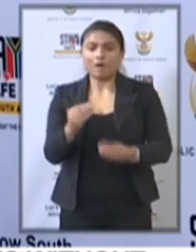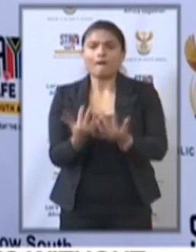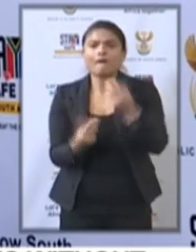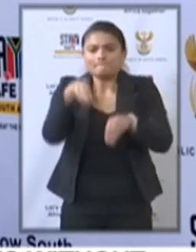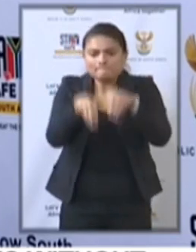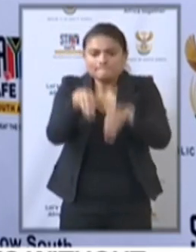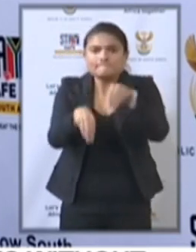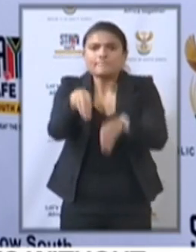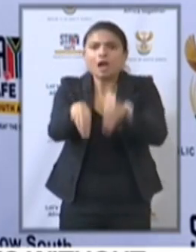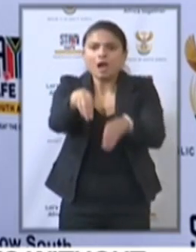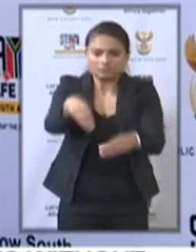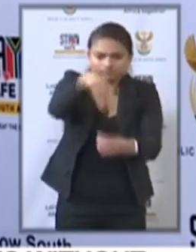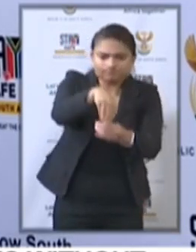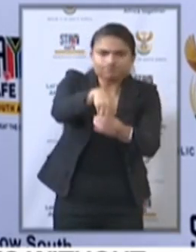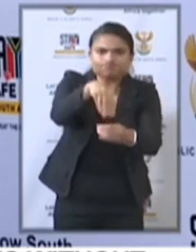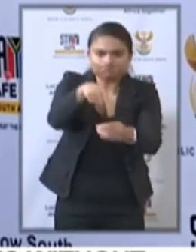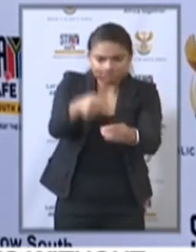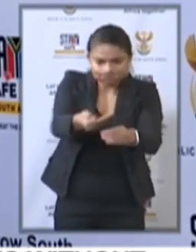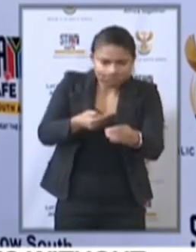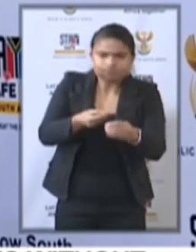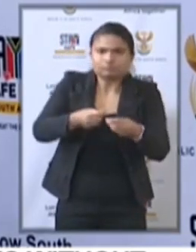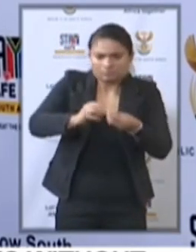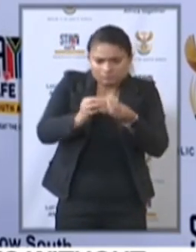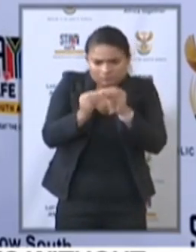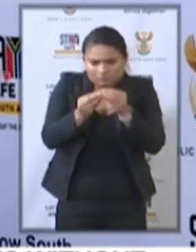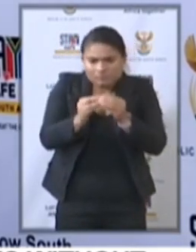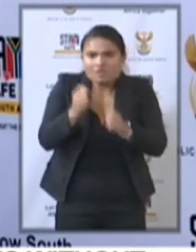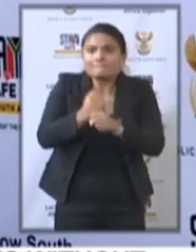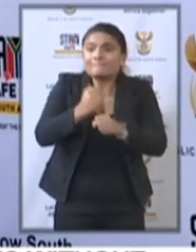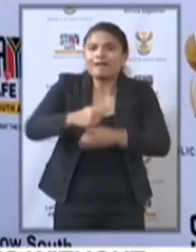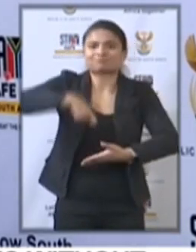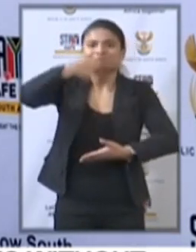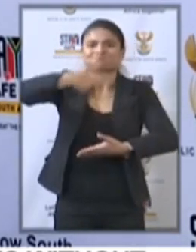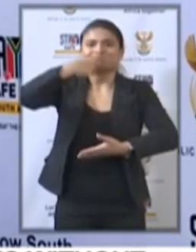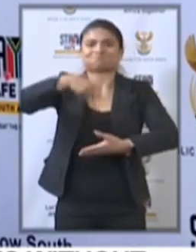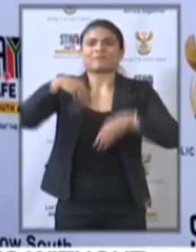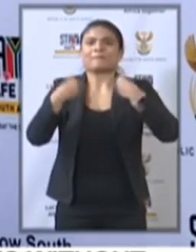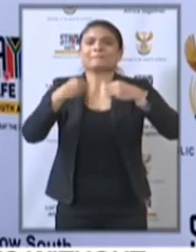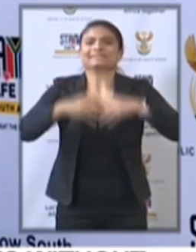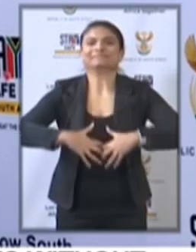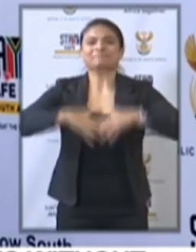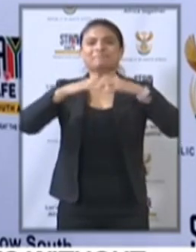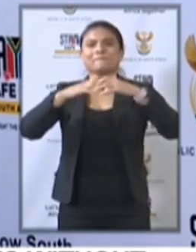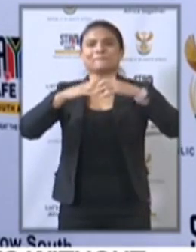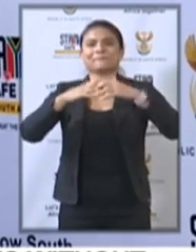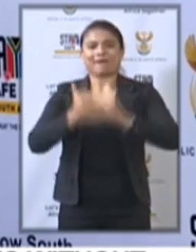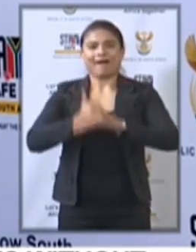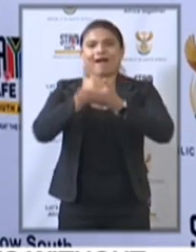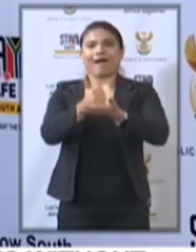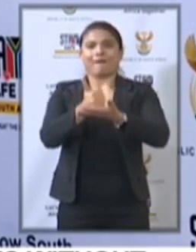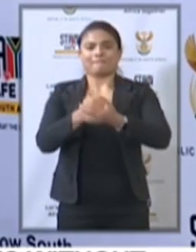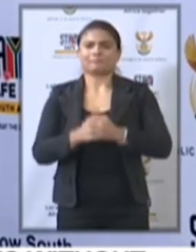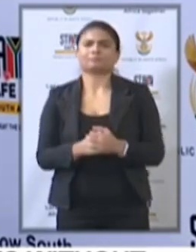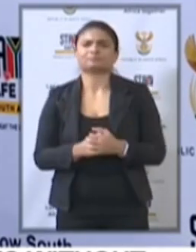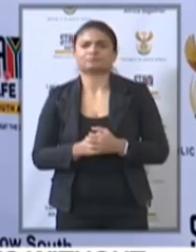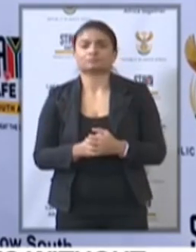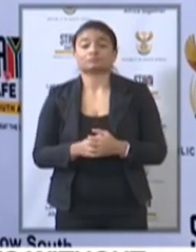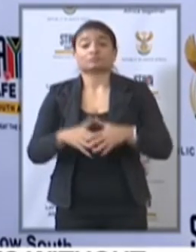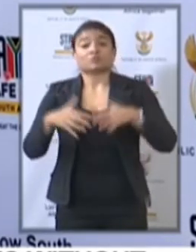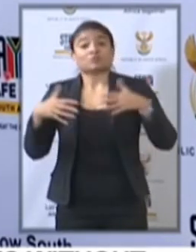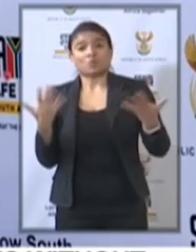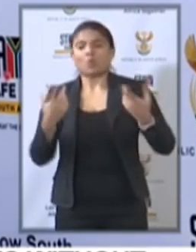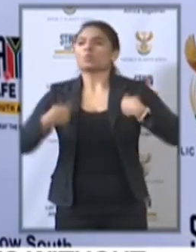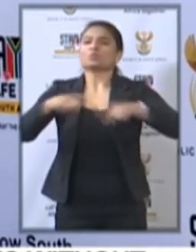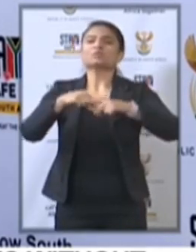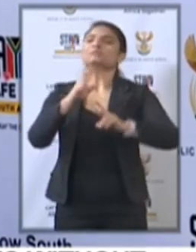pharmaceutical industry. I also would like to take this opportunity to report on and also officially release